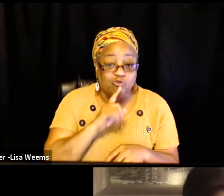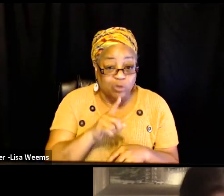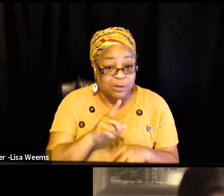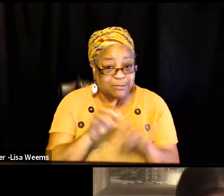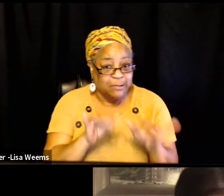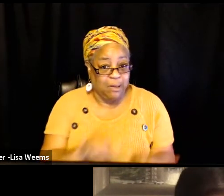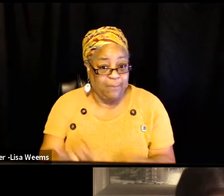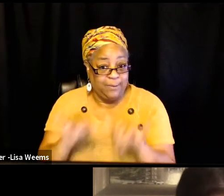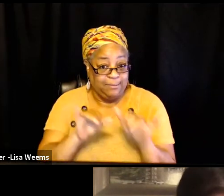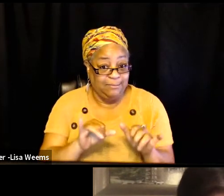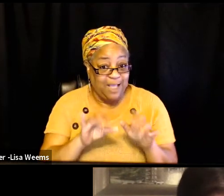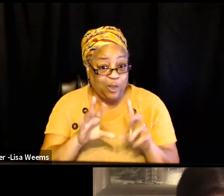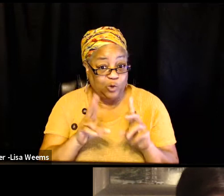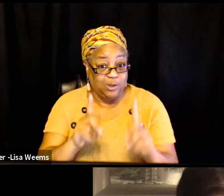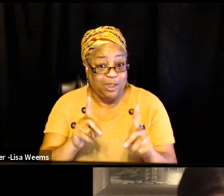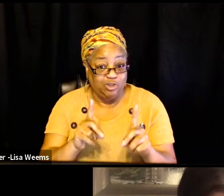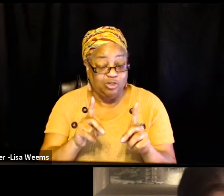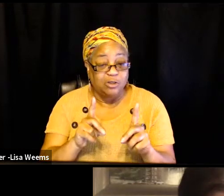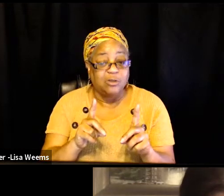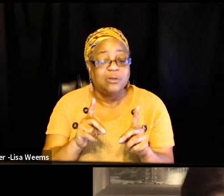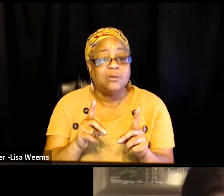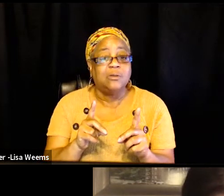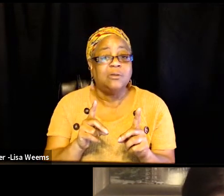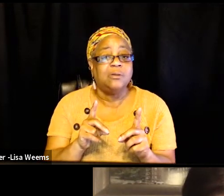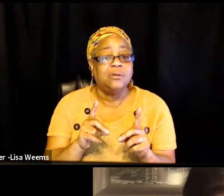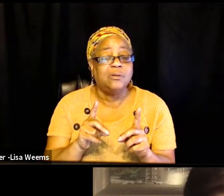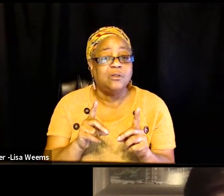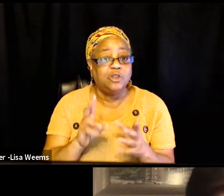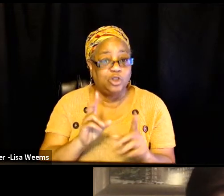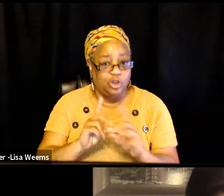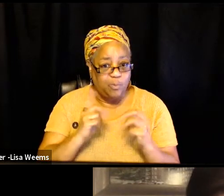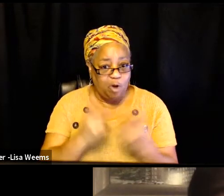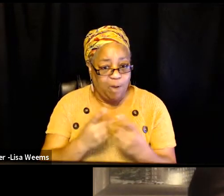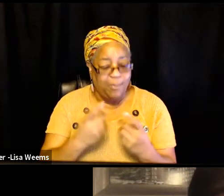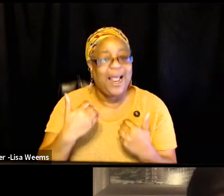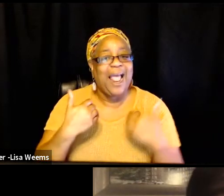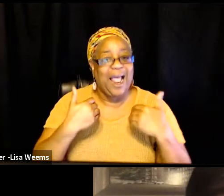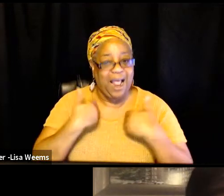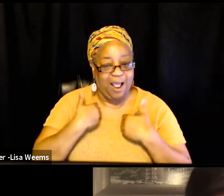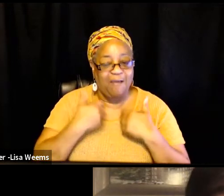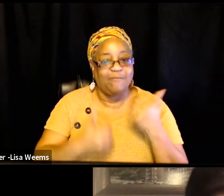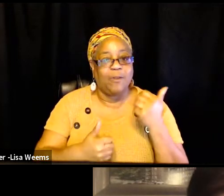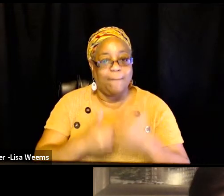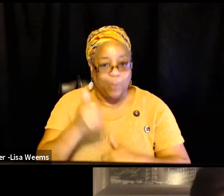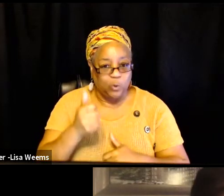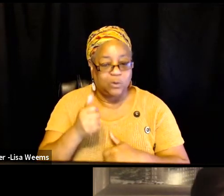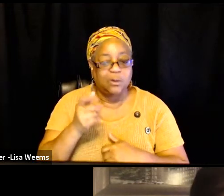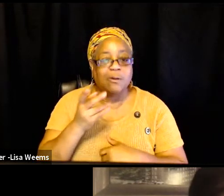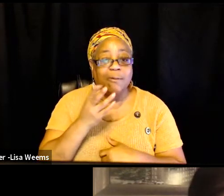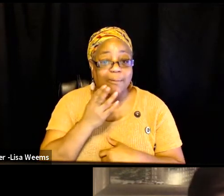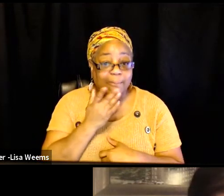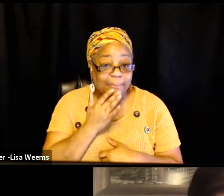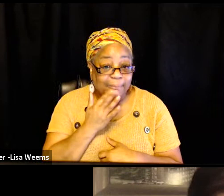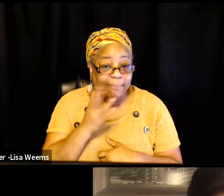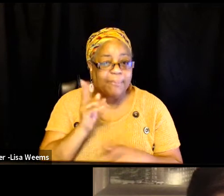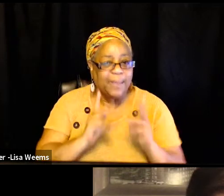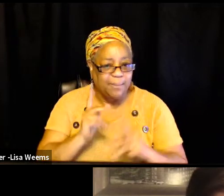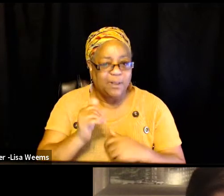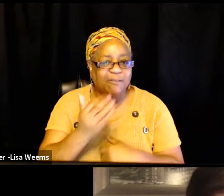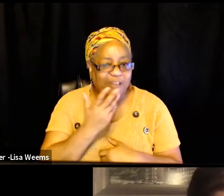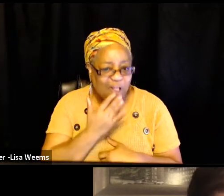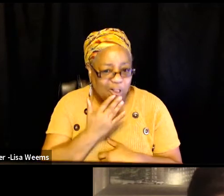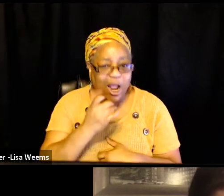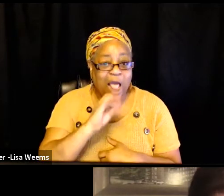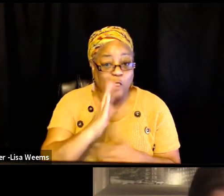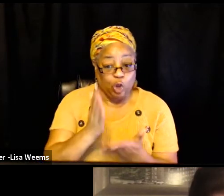education department has the most people of color, and the curatorial department has the most white male curators, you know,